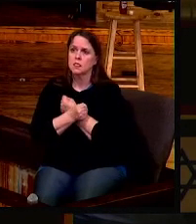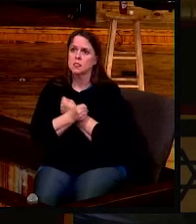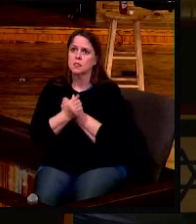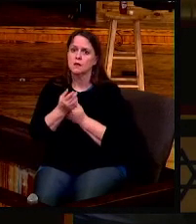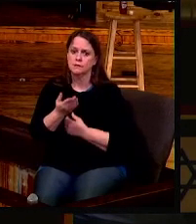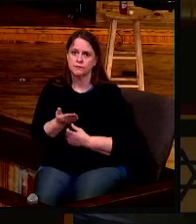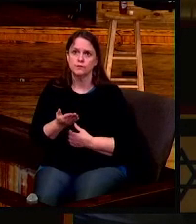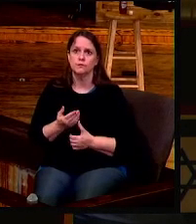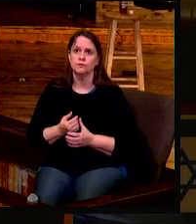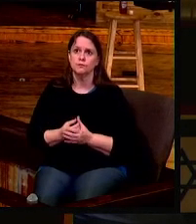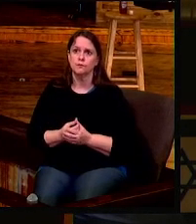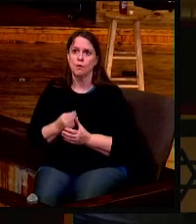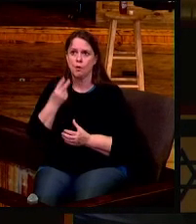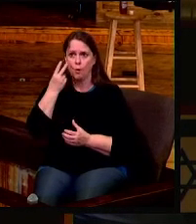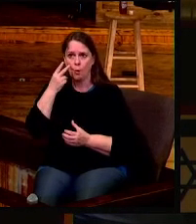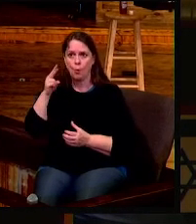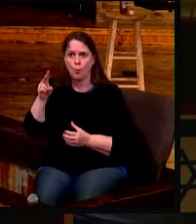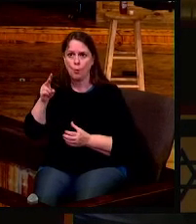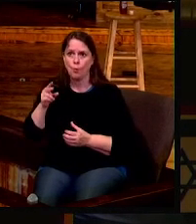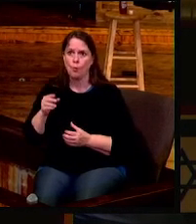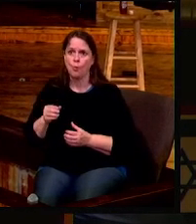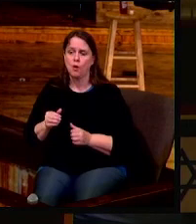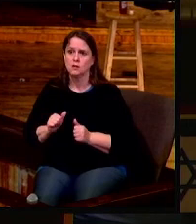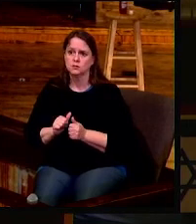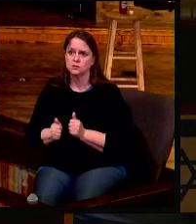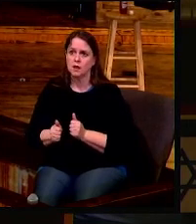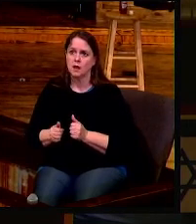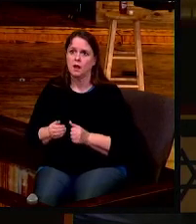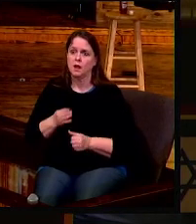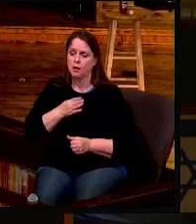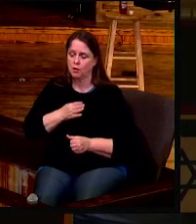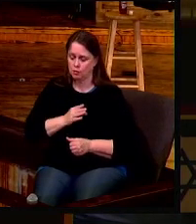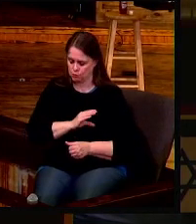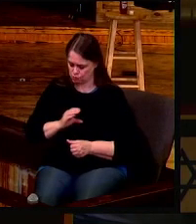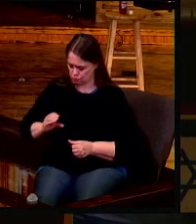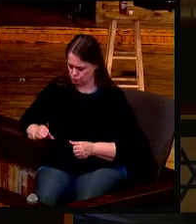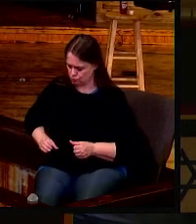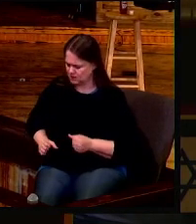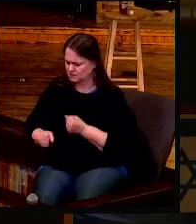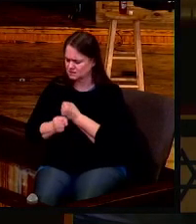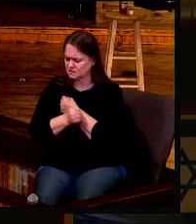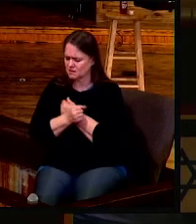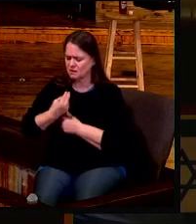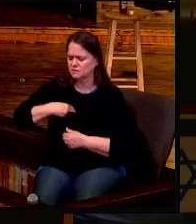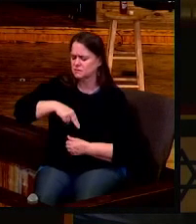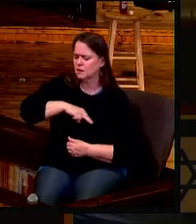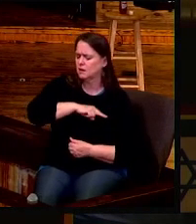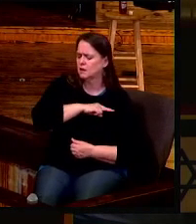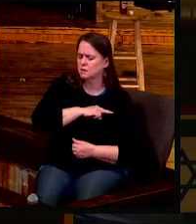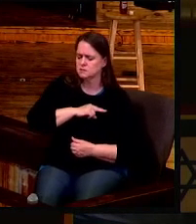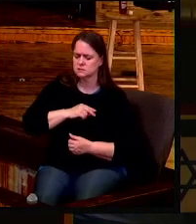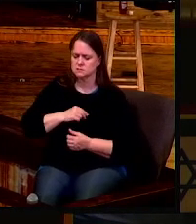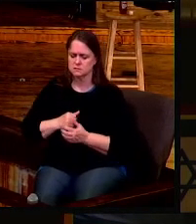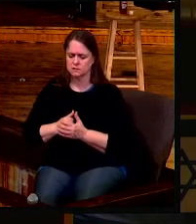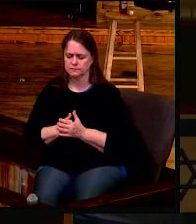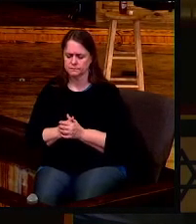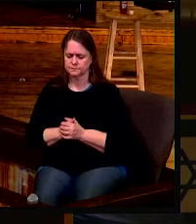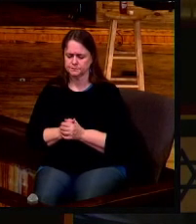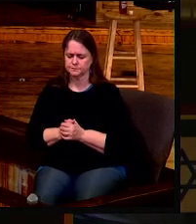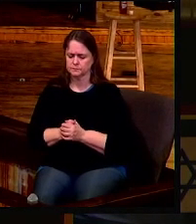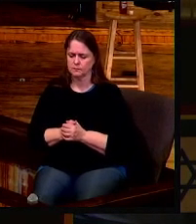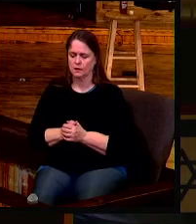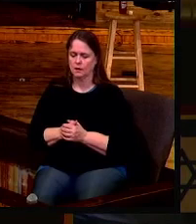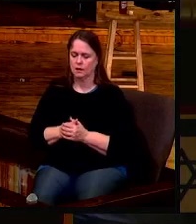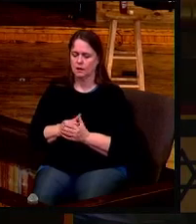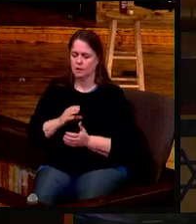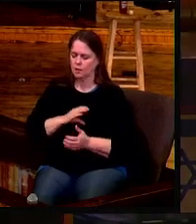love. Observe how Christ loved us. His love was not cautious but extravagant. He didn't love in order